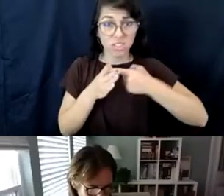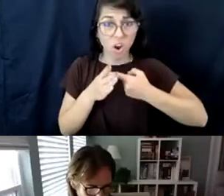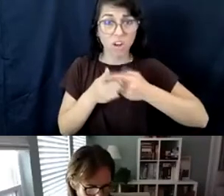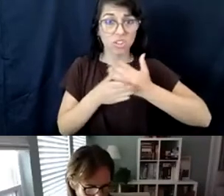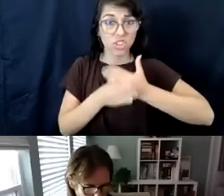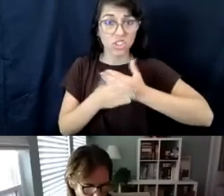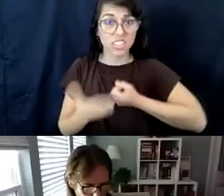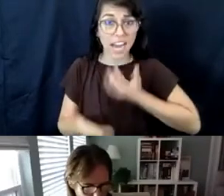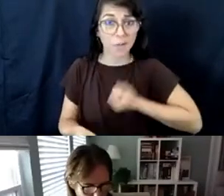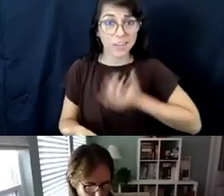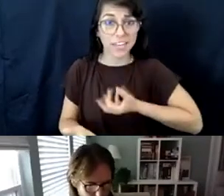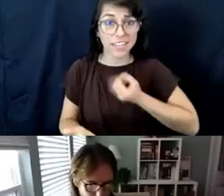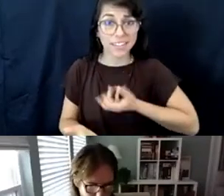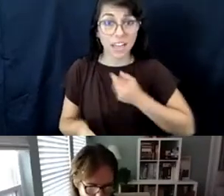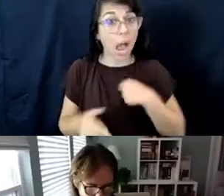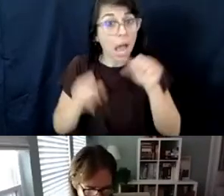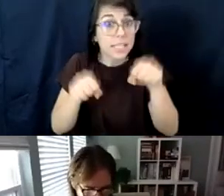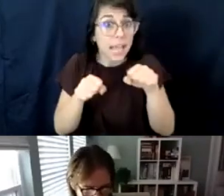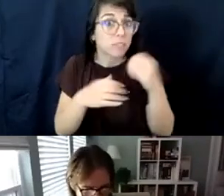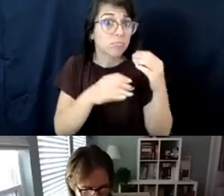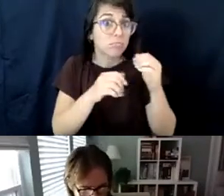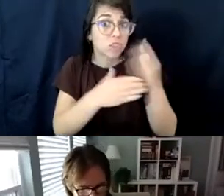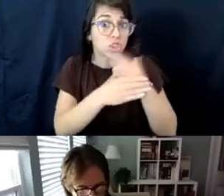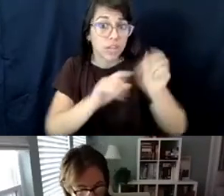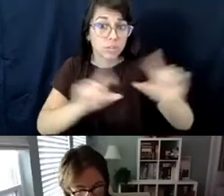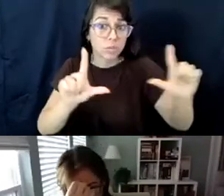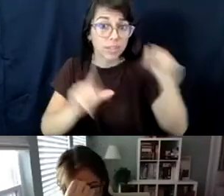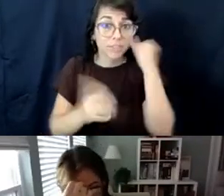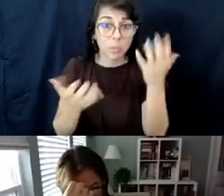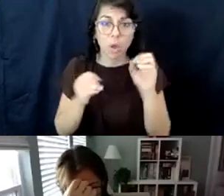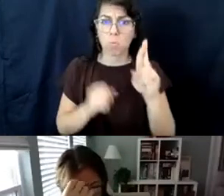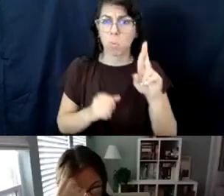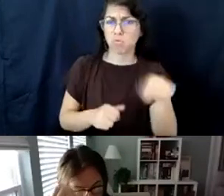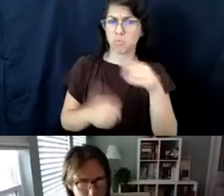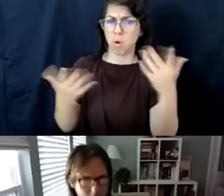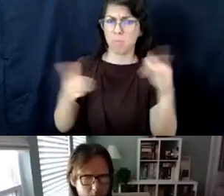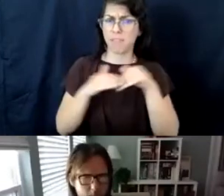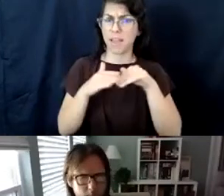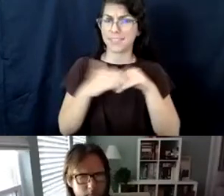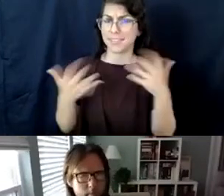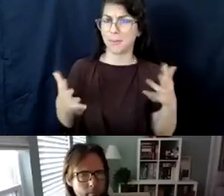the screen if we want, or you all have access to it as well.